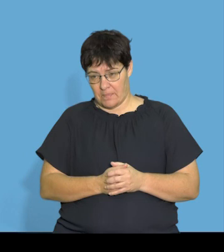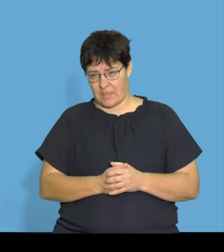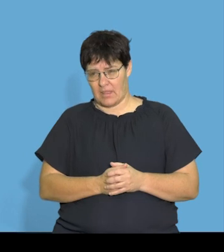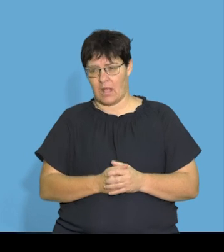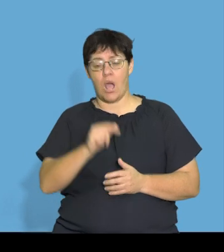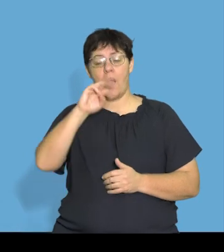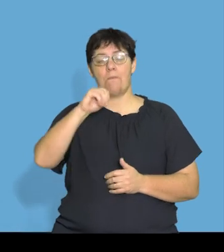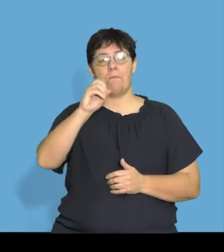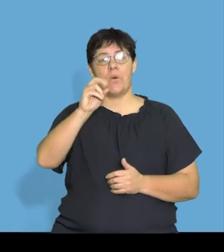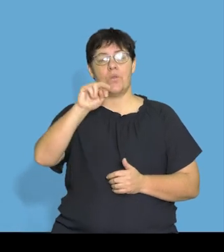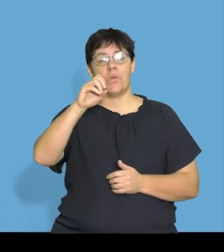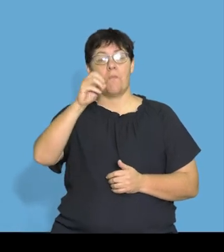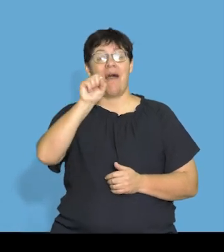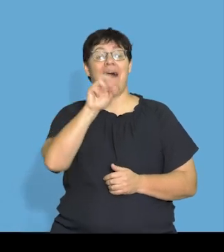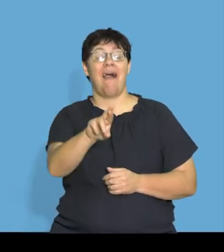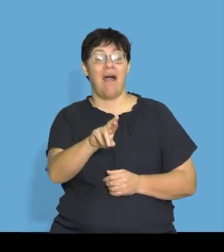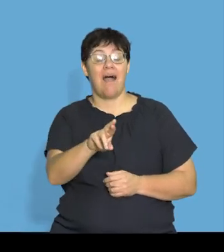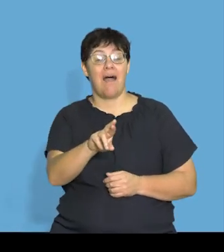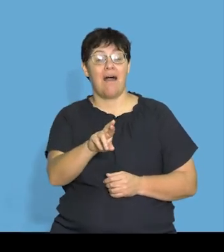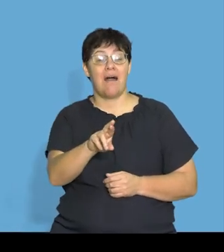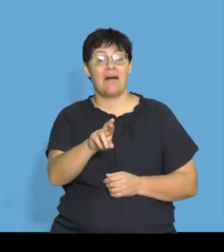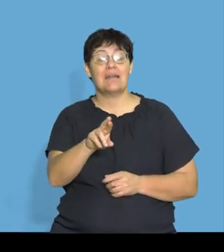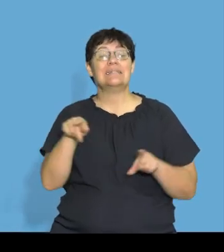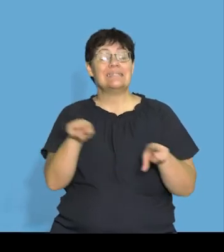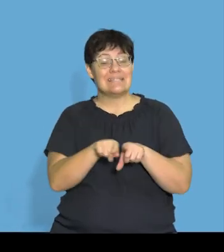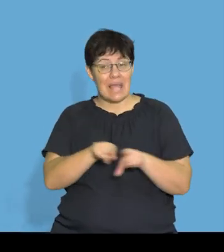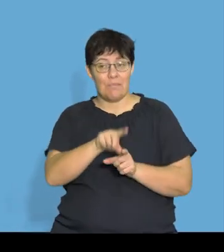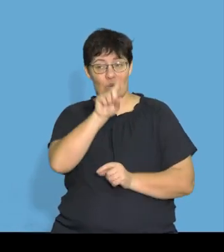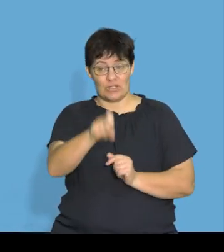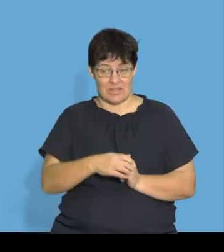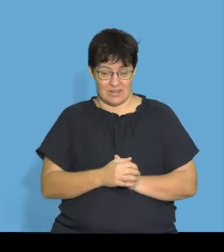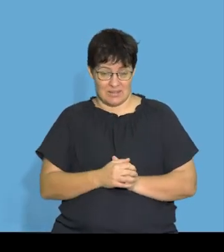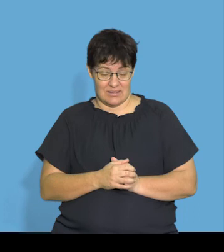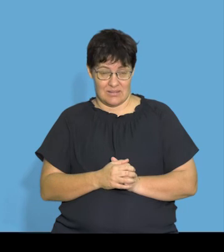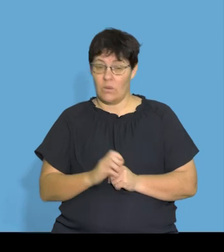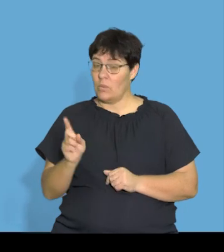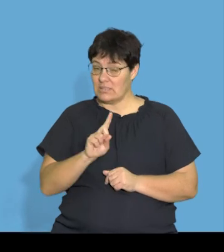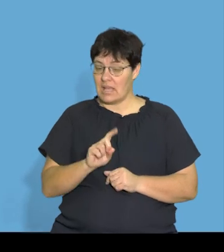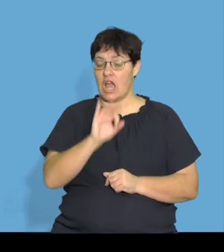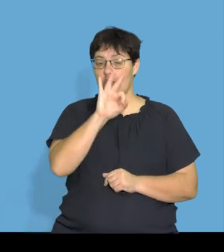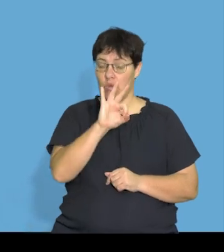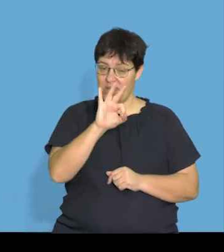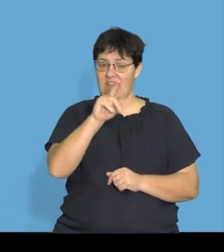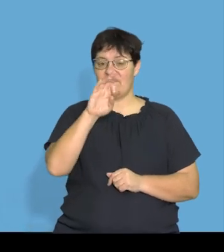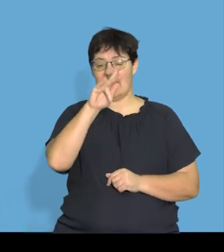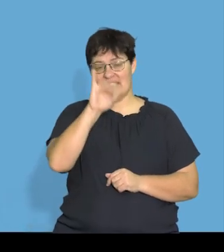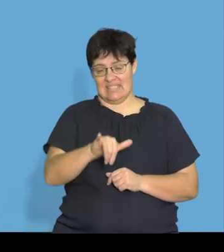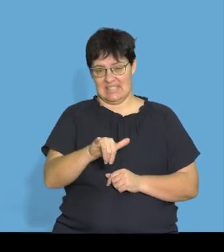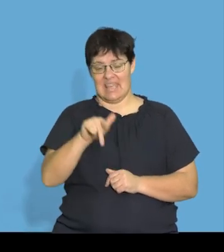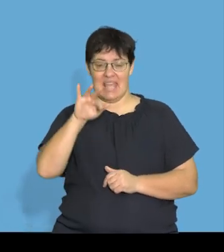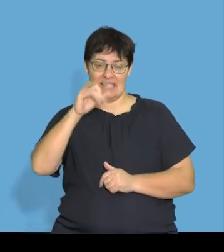the monomers? Do you notice? All right, the same question again, and that is going to be the 3